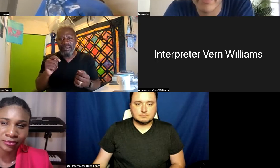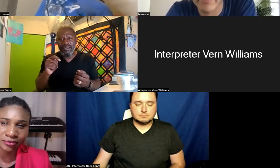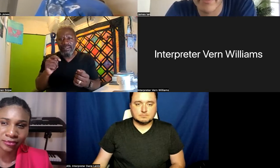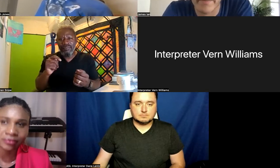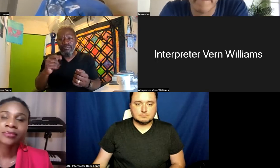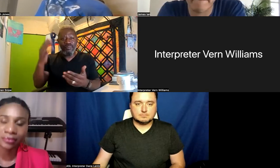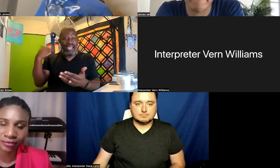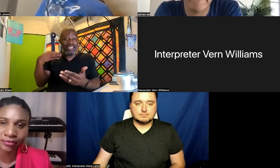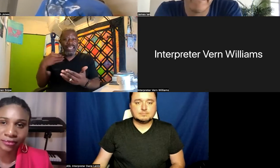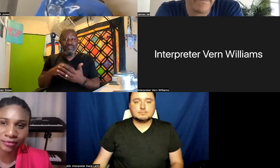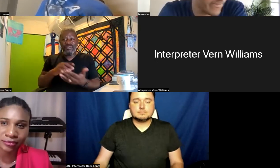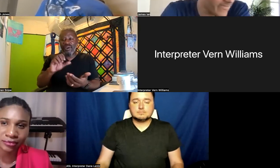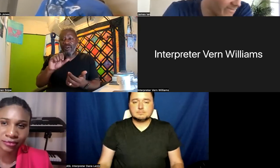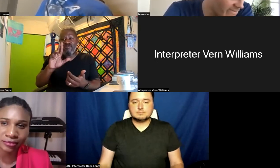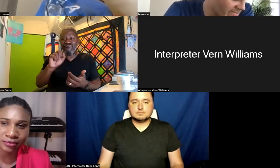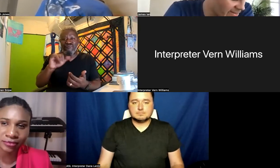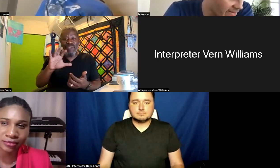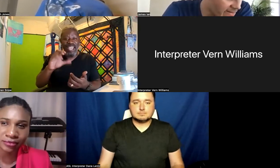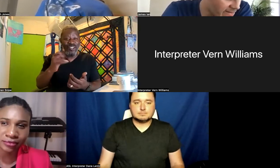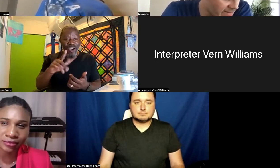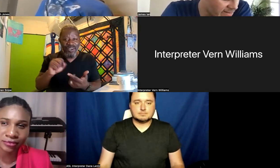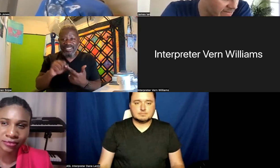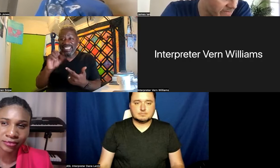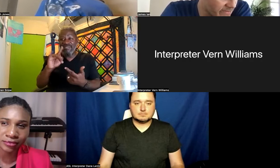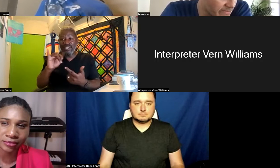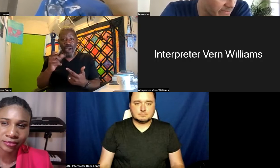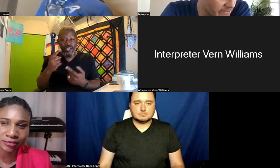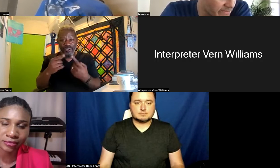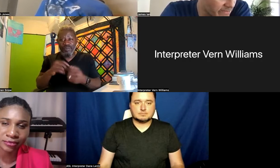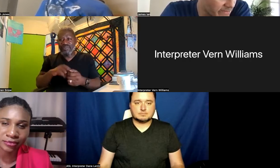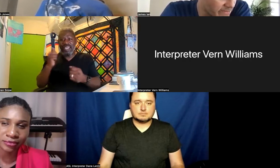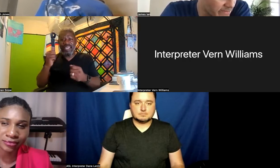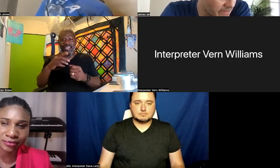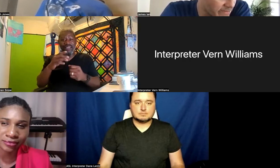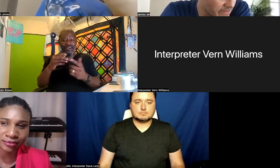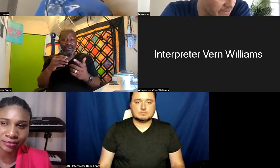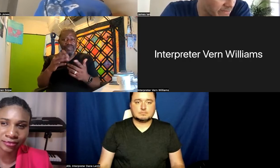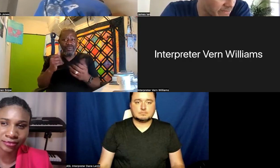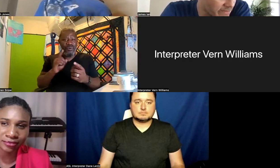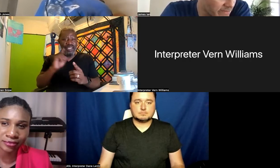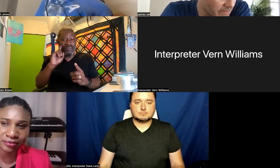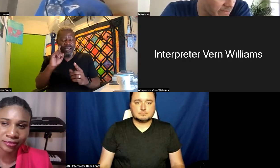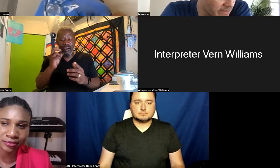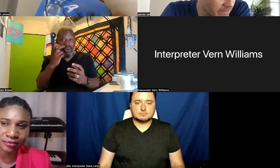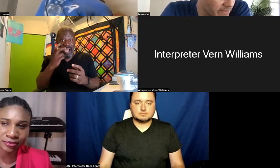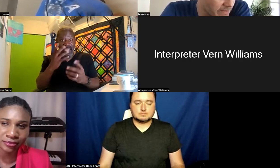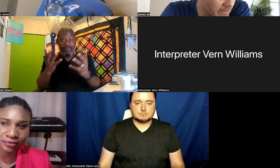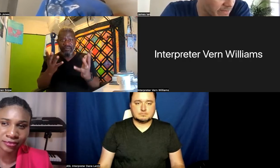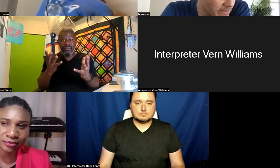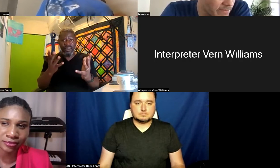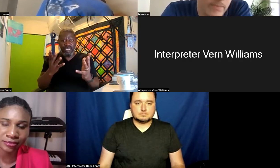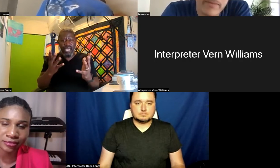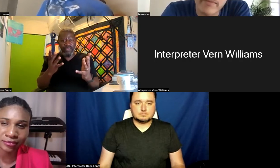it. Back then, Ray Charles, Stevie Wonder, and he had people who were